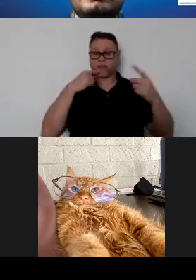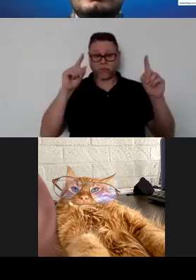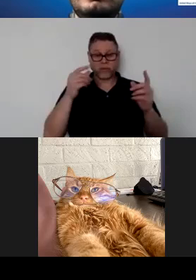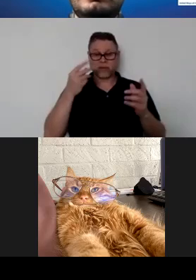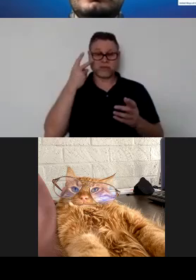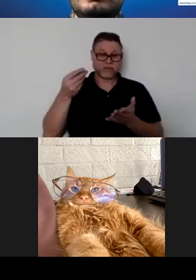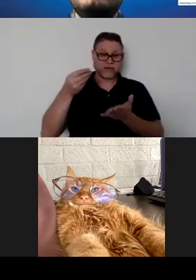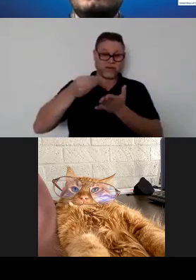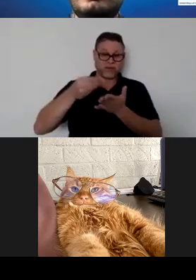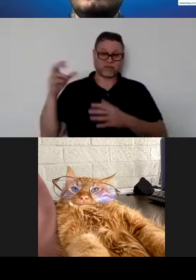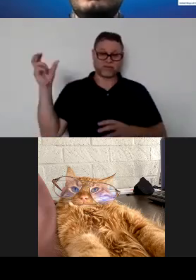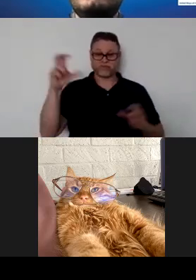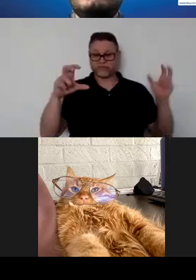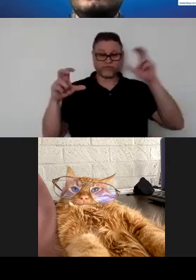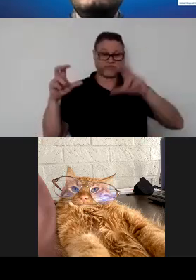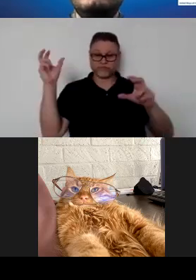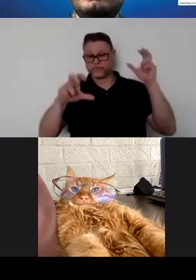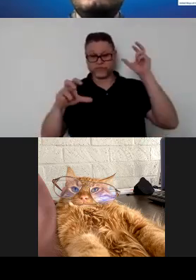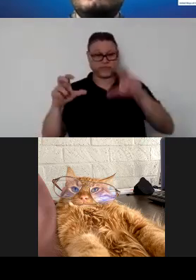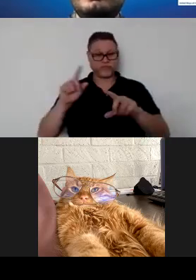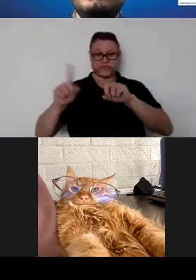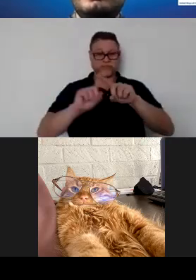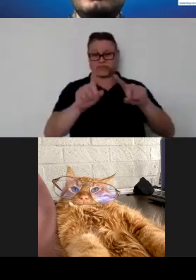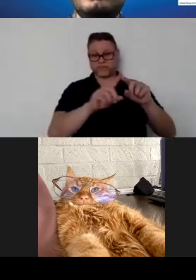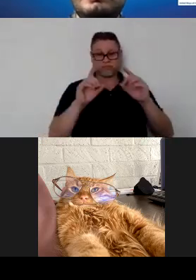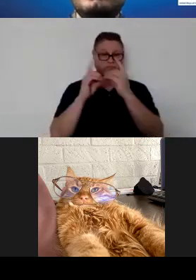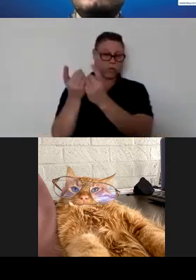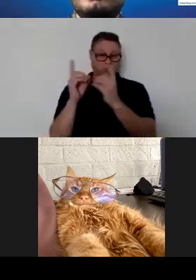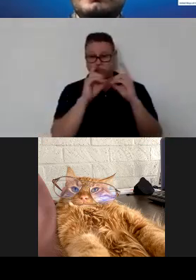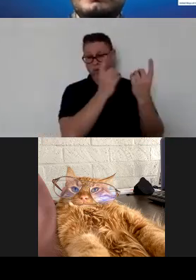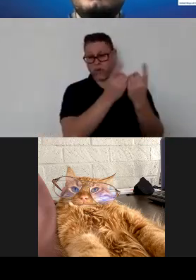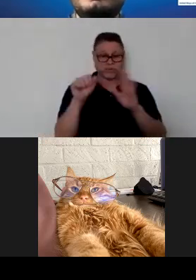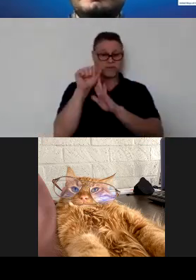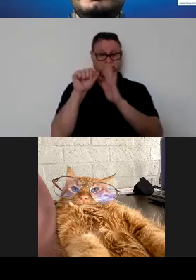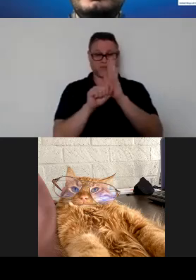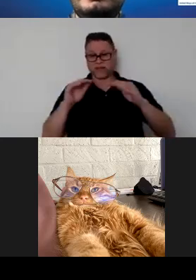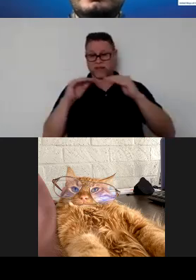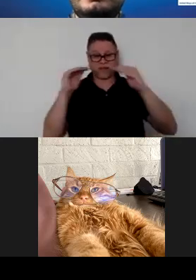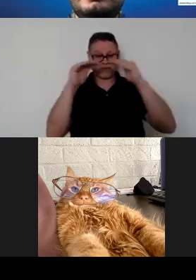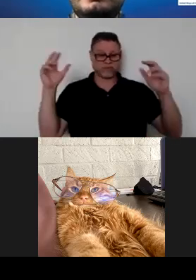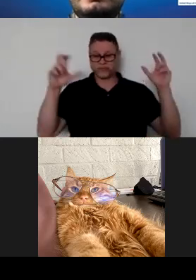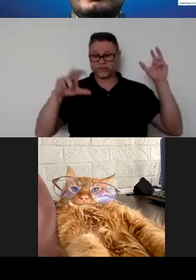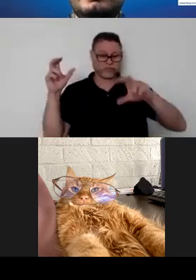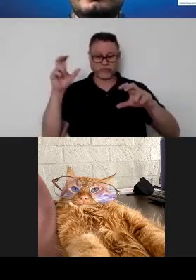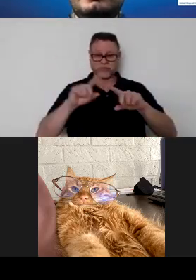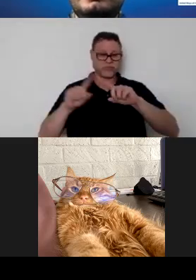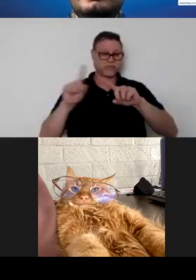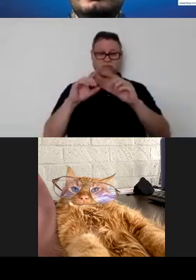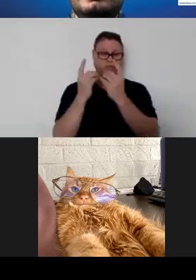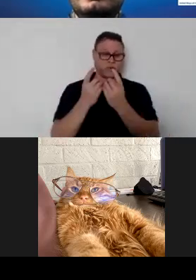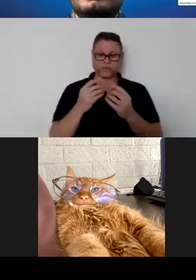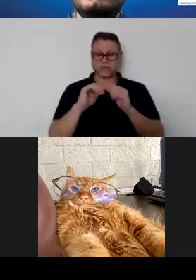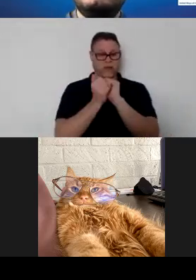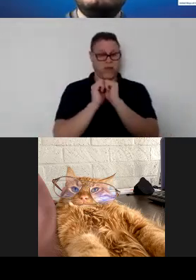from many different sources, many different departments at the state level, and just thinking, how